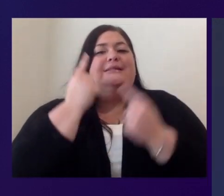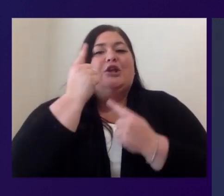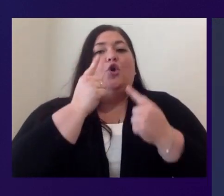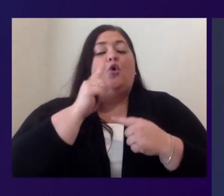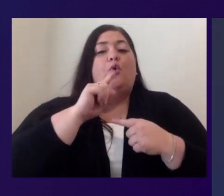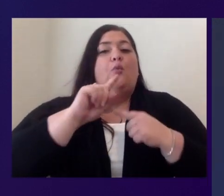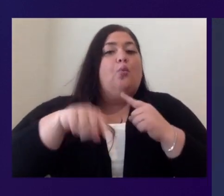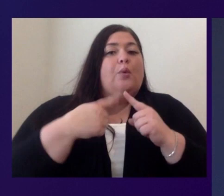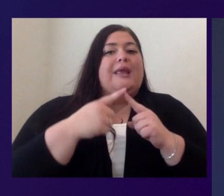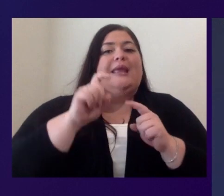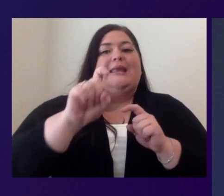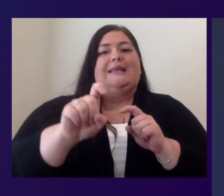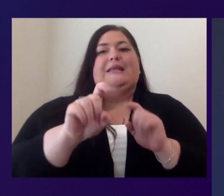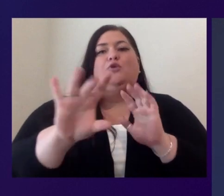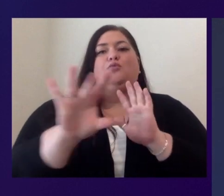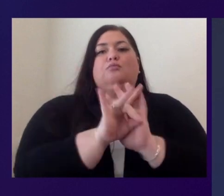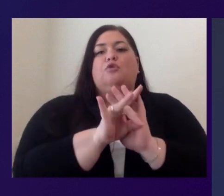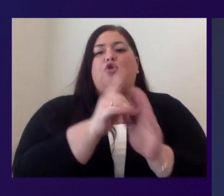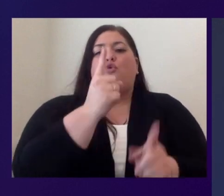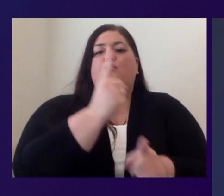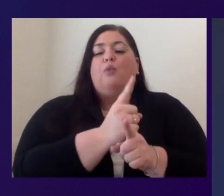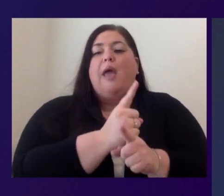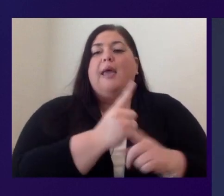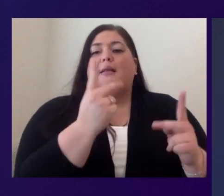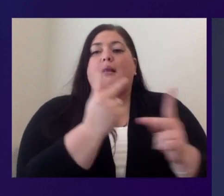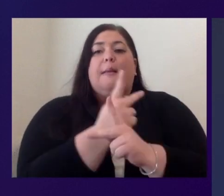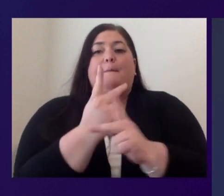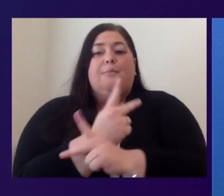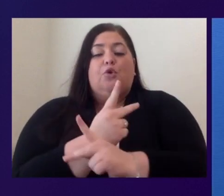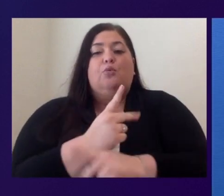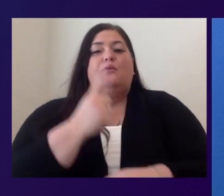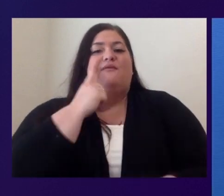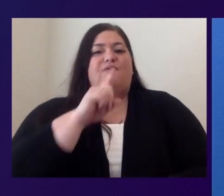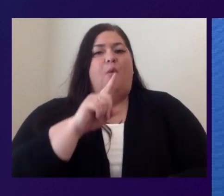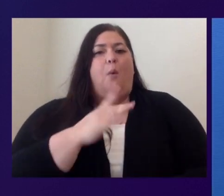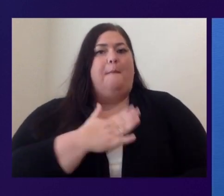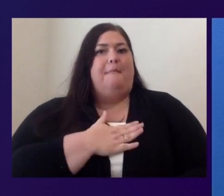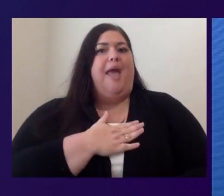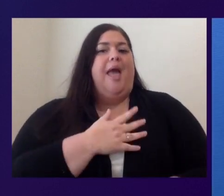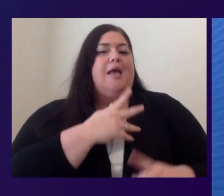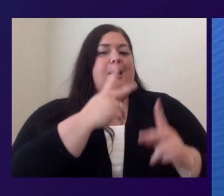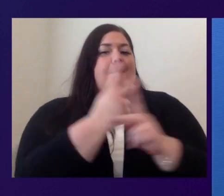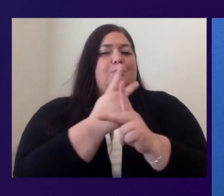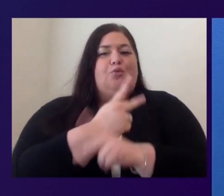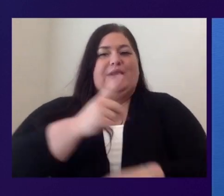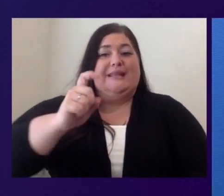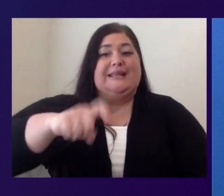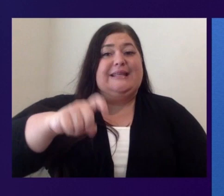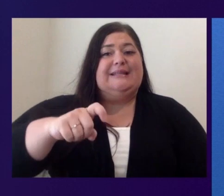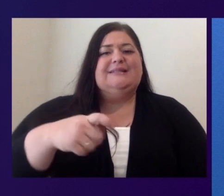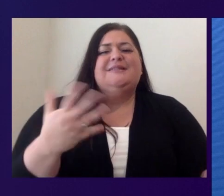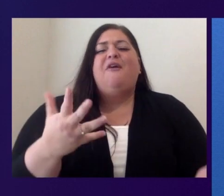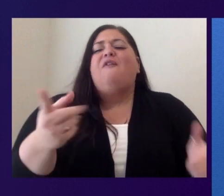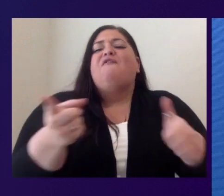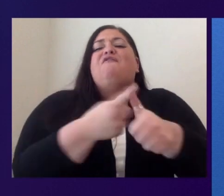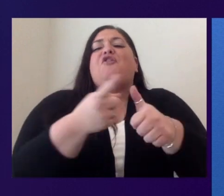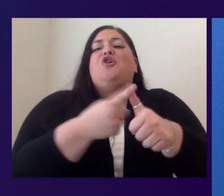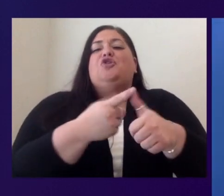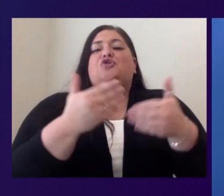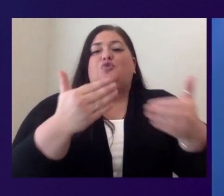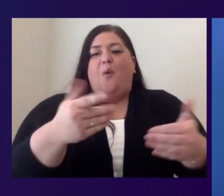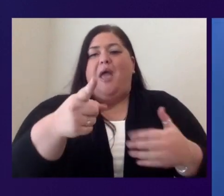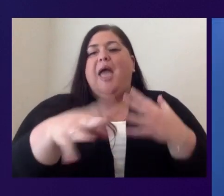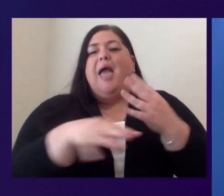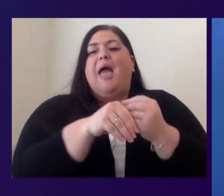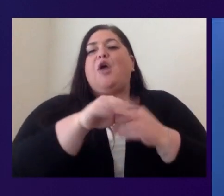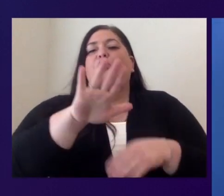right compute, right, when it comes to my end-user computing needs. So I think, first off, let's just put it into perspective for people